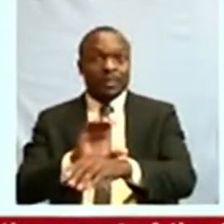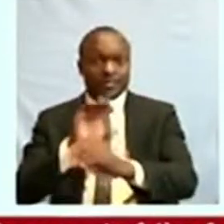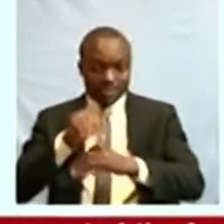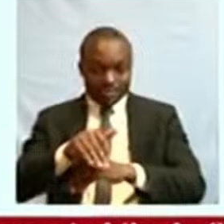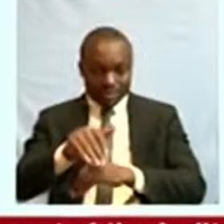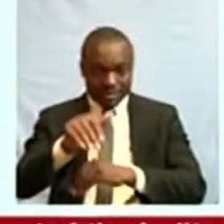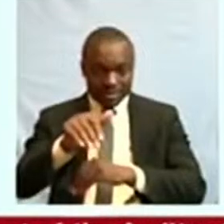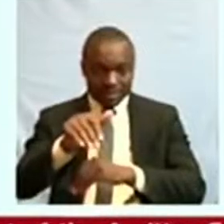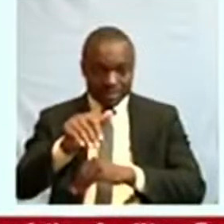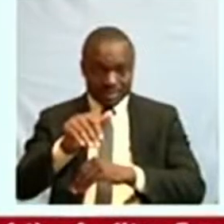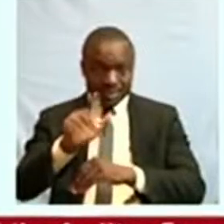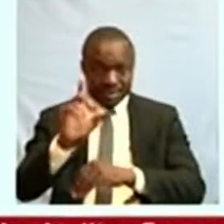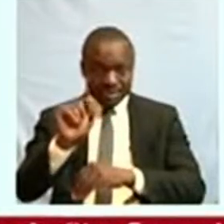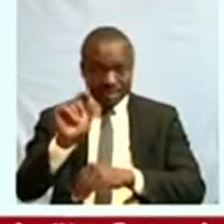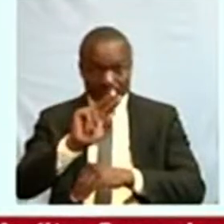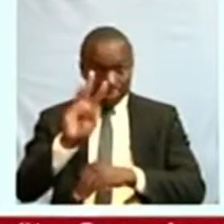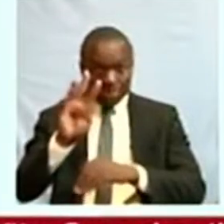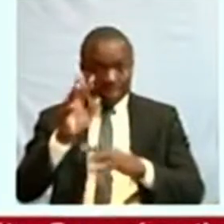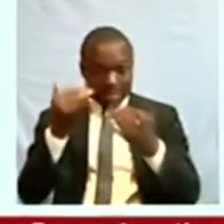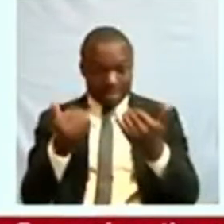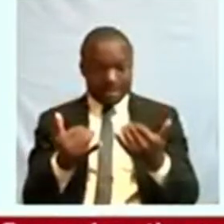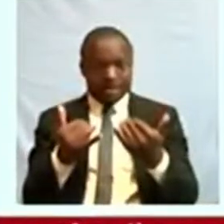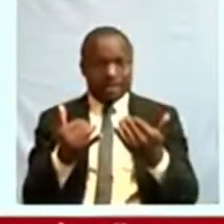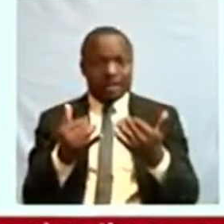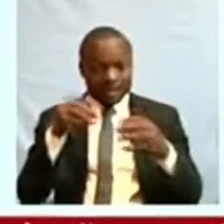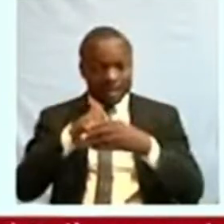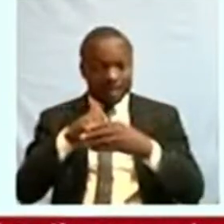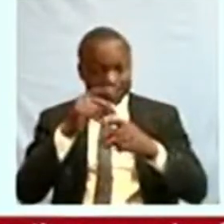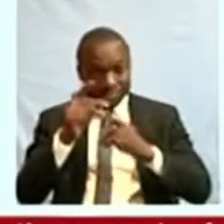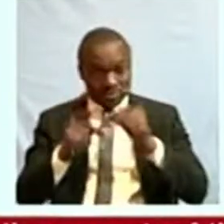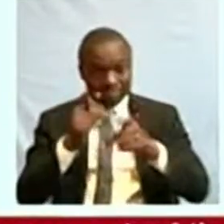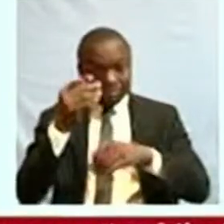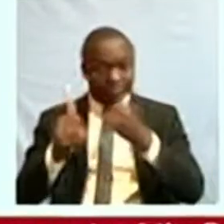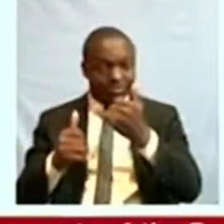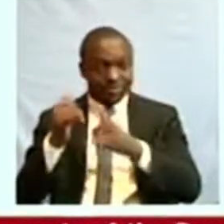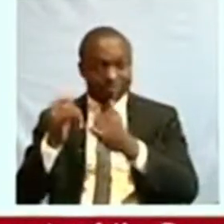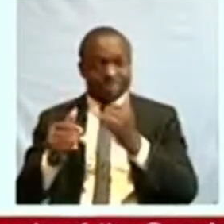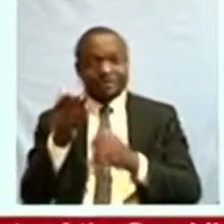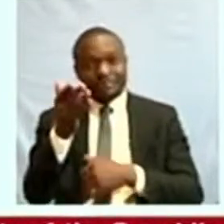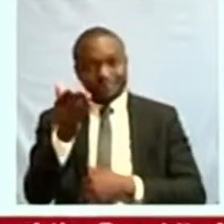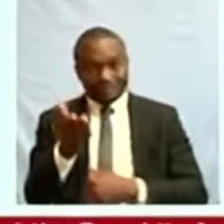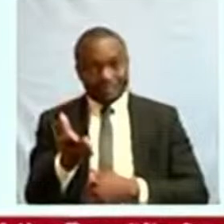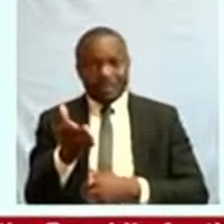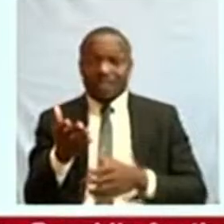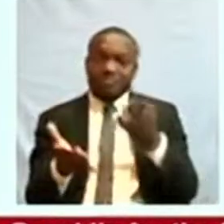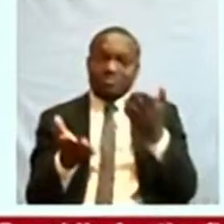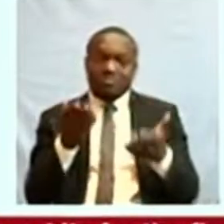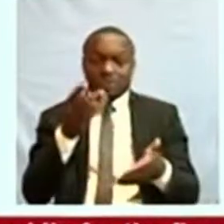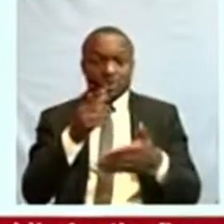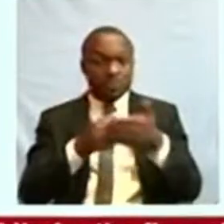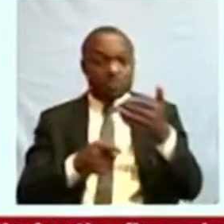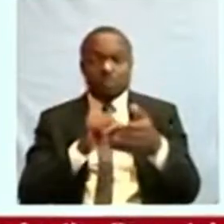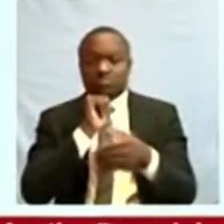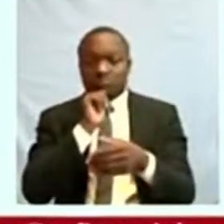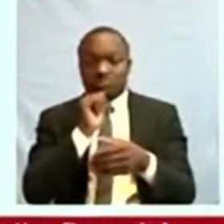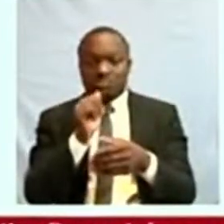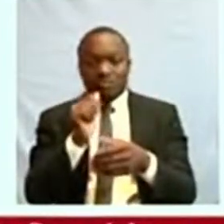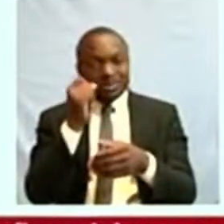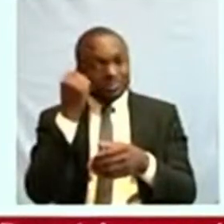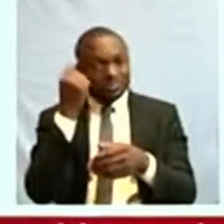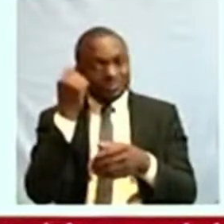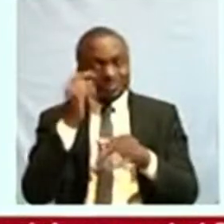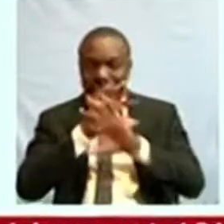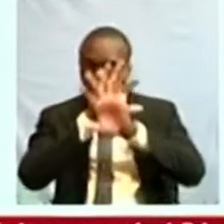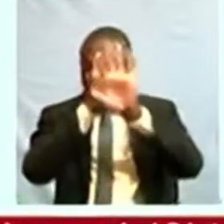2024. And as we are speaking, we are still in the process of finalizing that. So maybe what has not come out clearly in